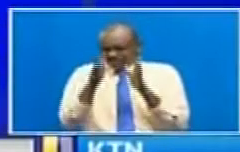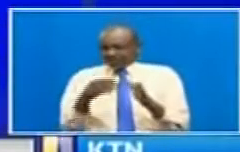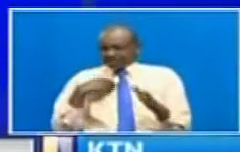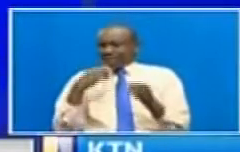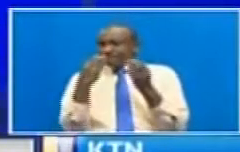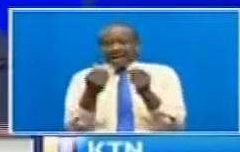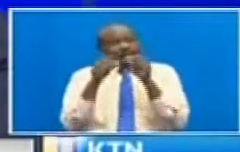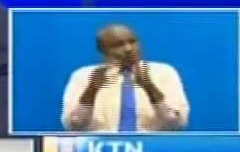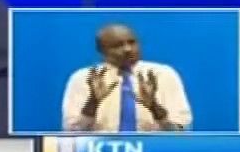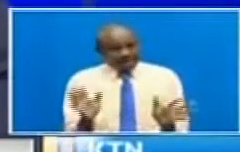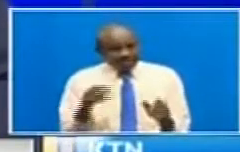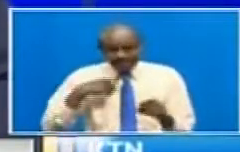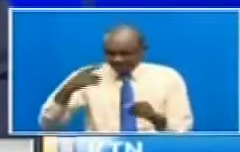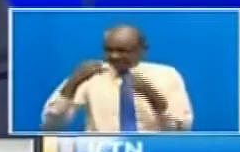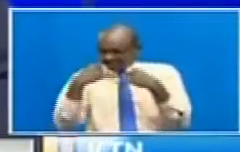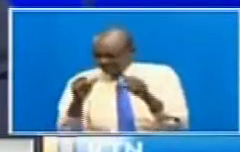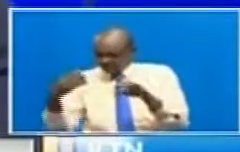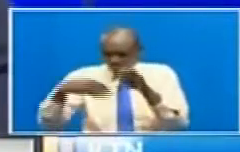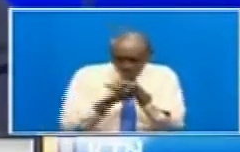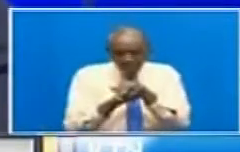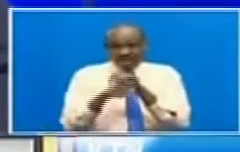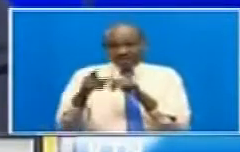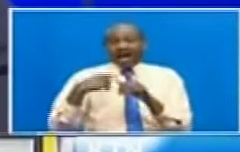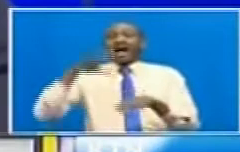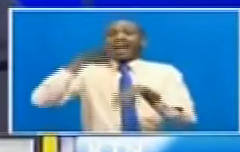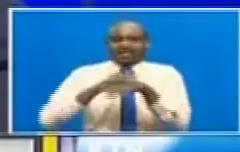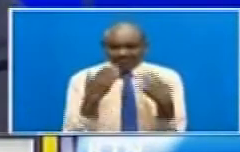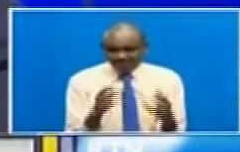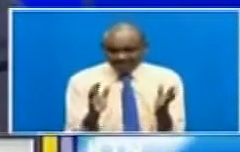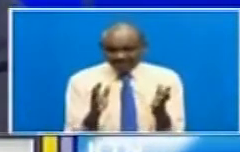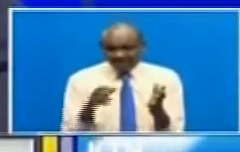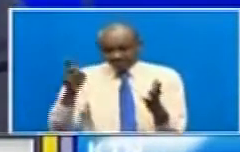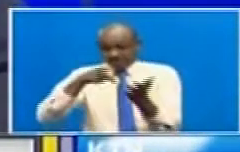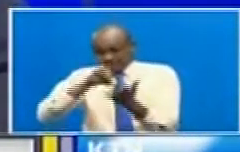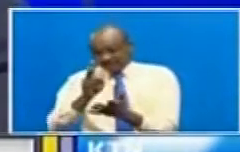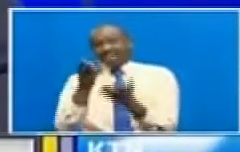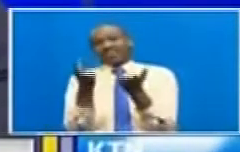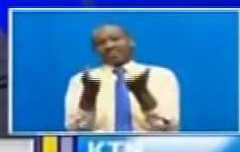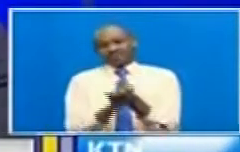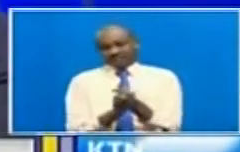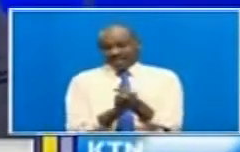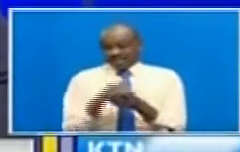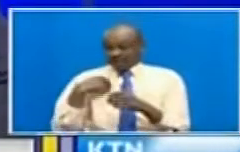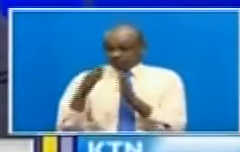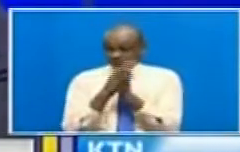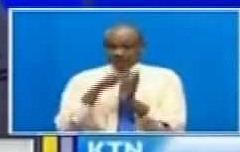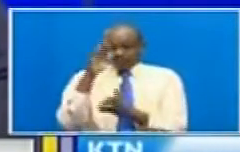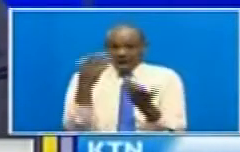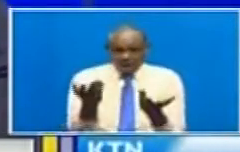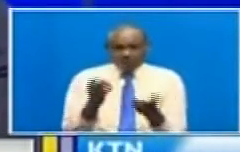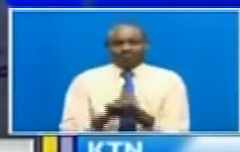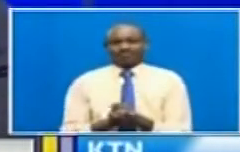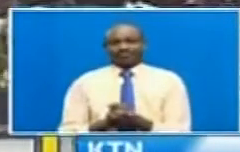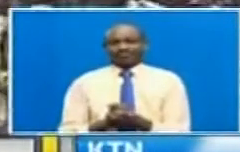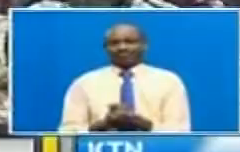not lost as the attempted fraud was discovered in good time before payments were made. KTN's Rita Tinina now reports.